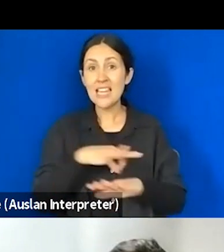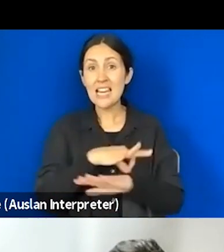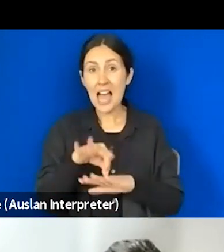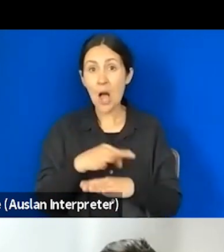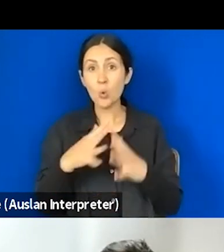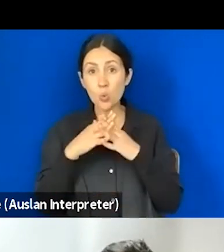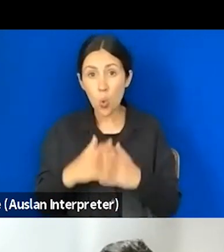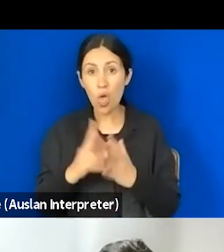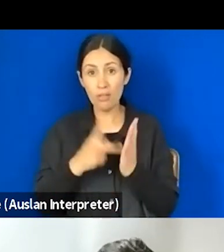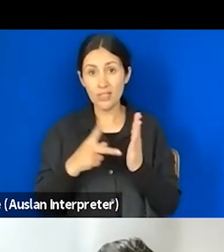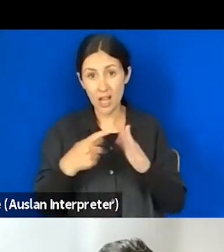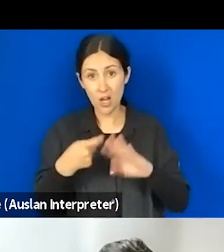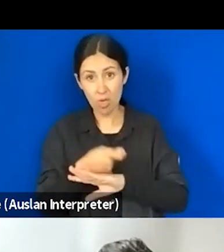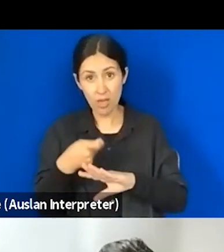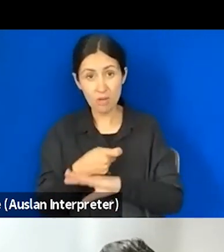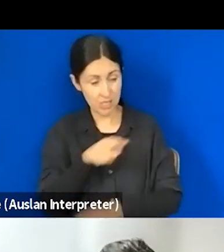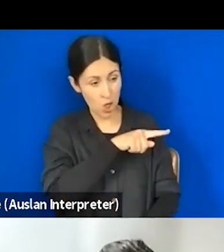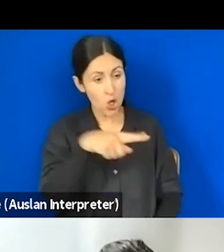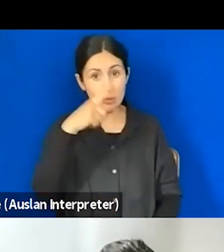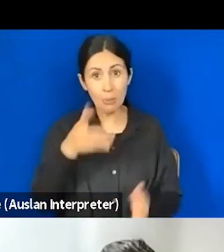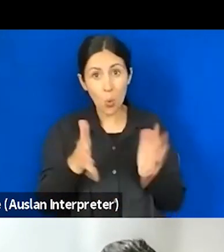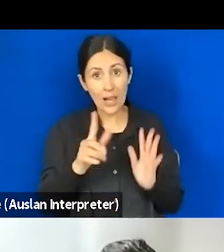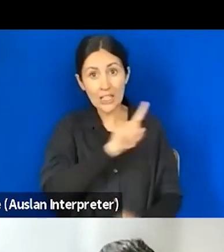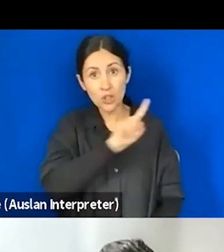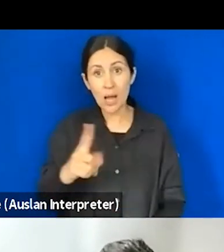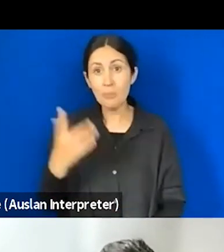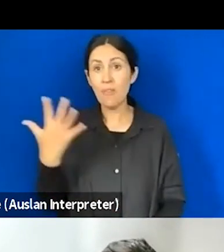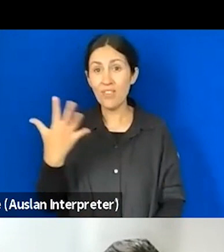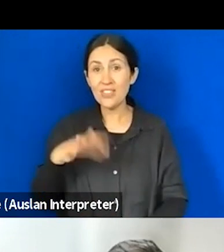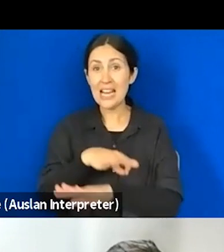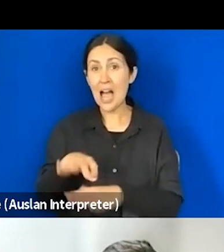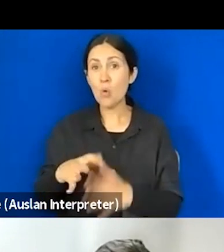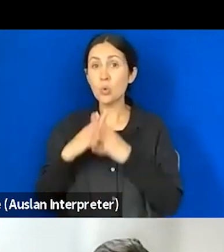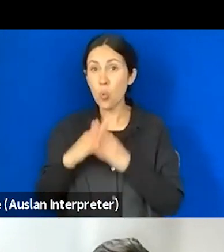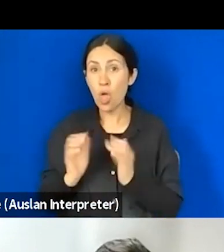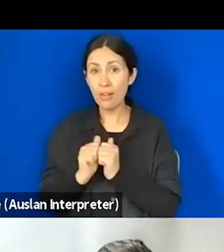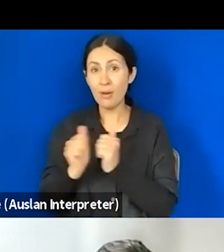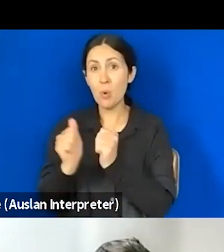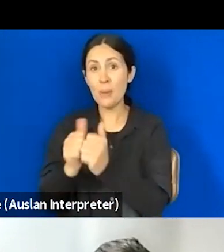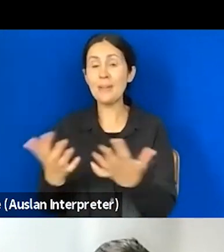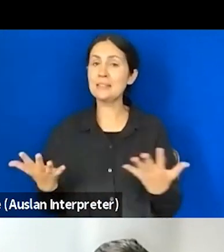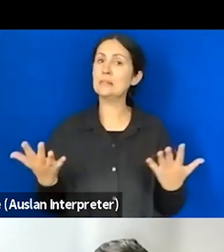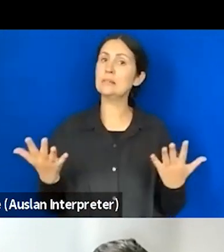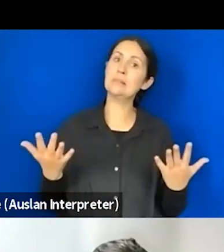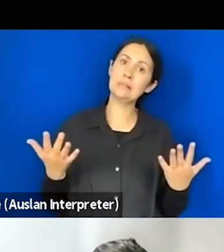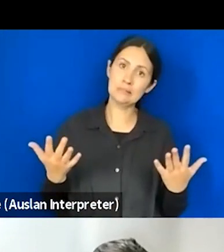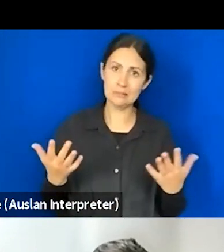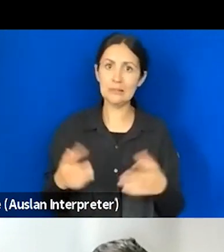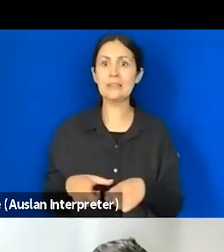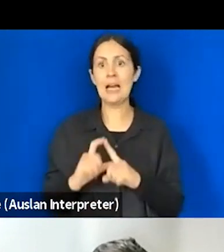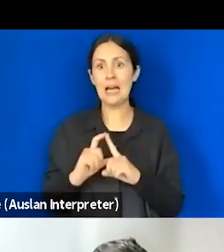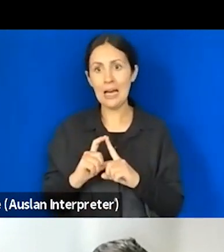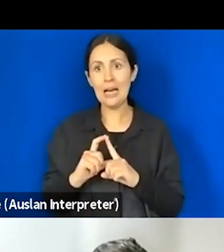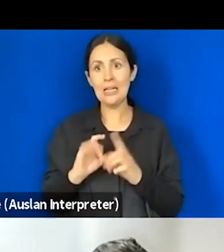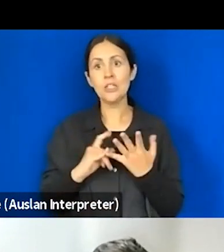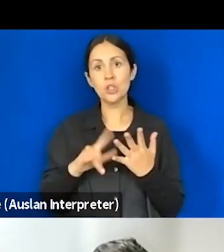and preparation is not something we can roll out on an upscale to treat the more common problems that we